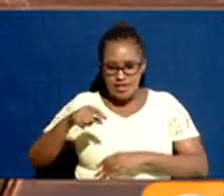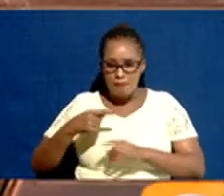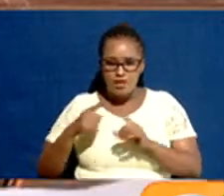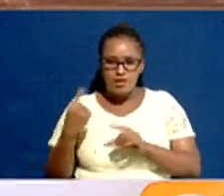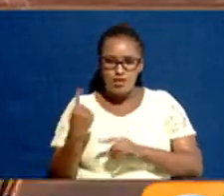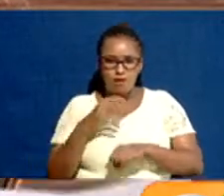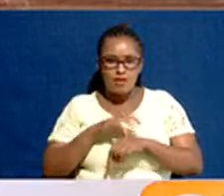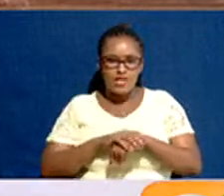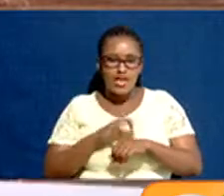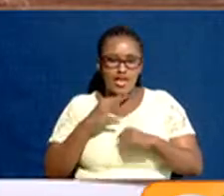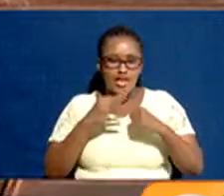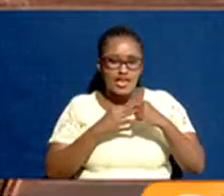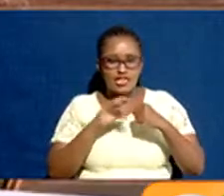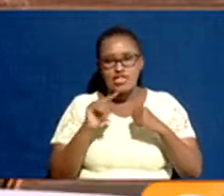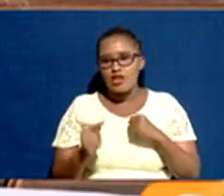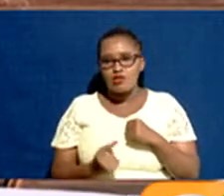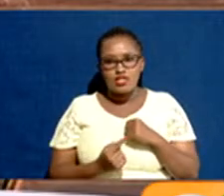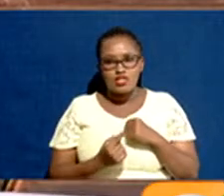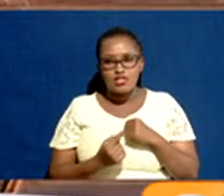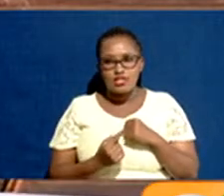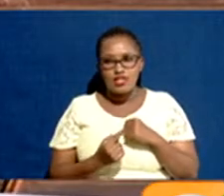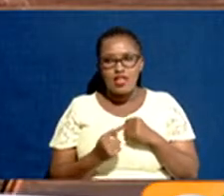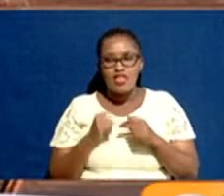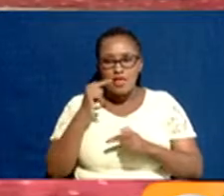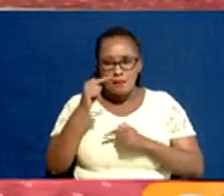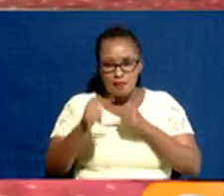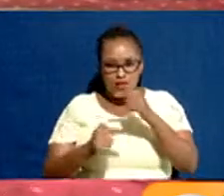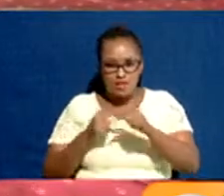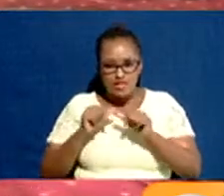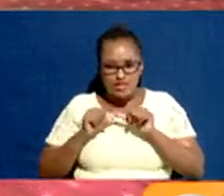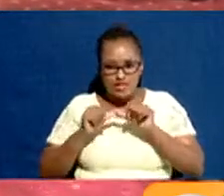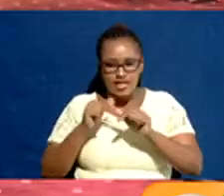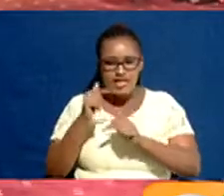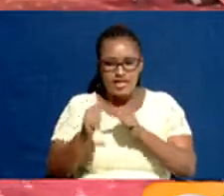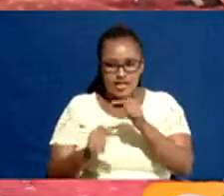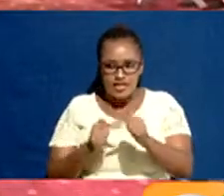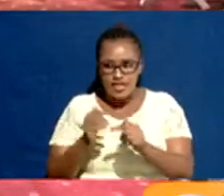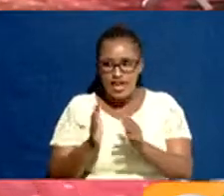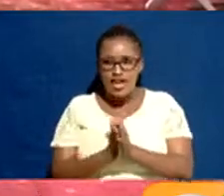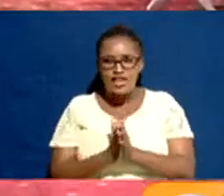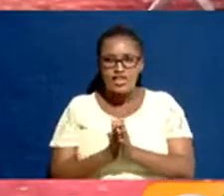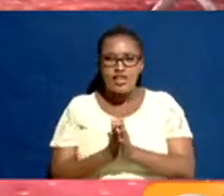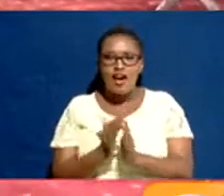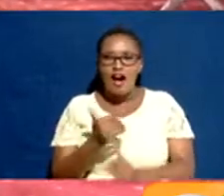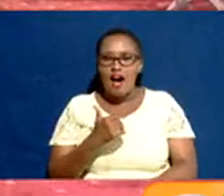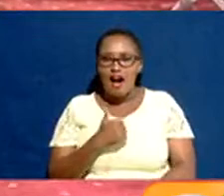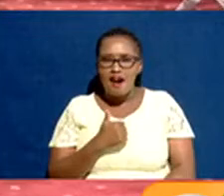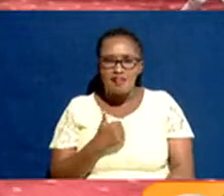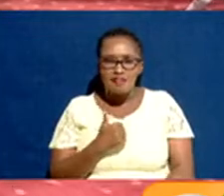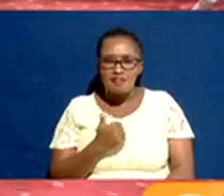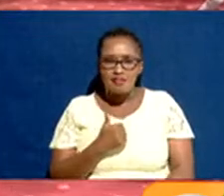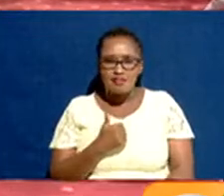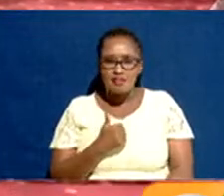80,000, a deficit of 320,000. The process is ongoing. They don't even have the facility to